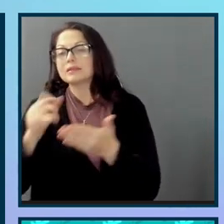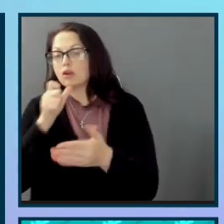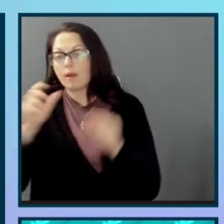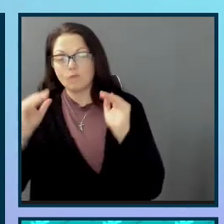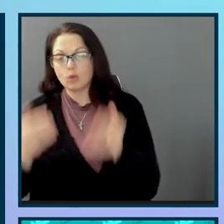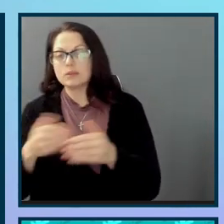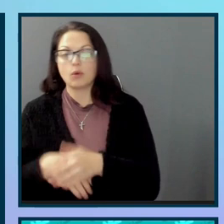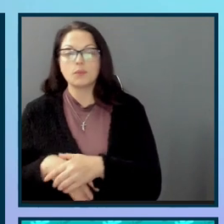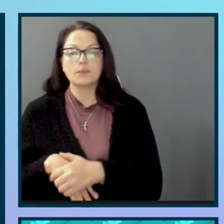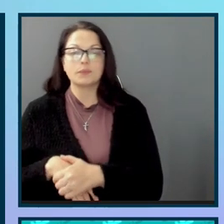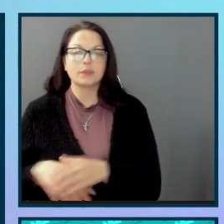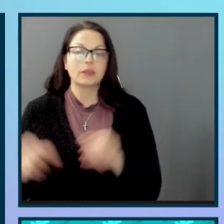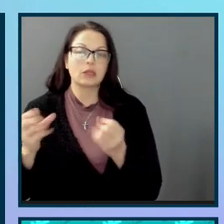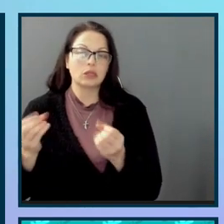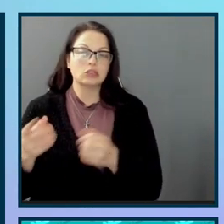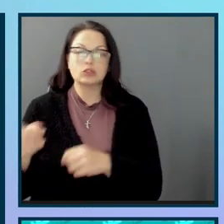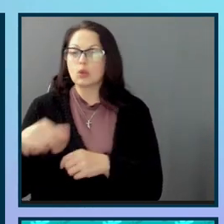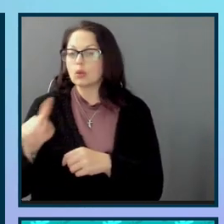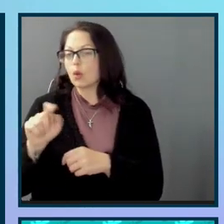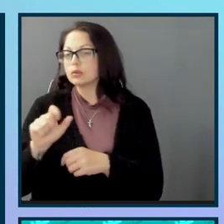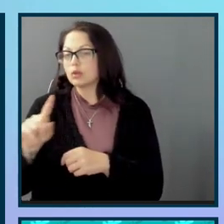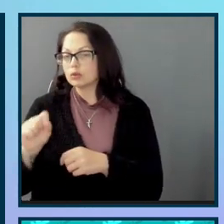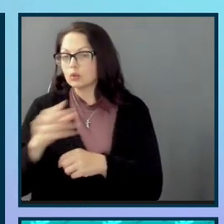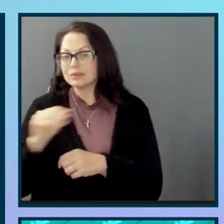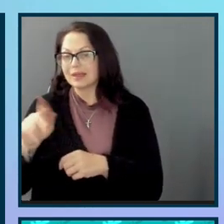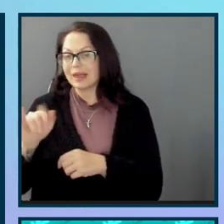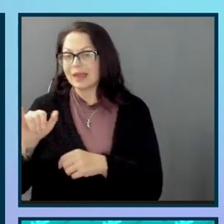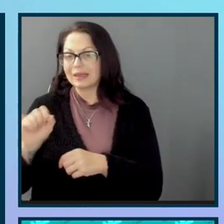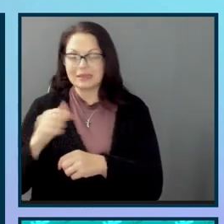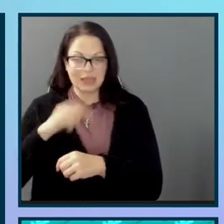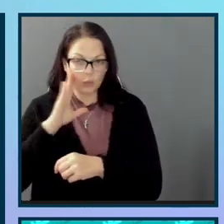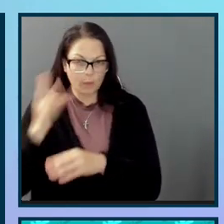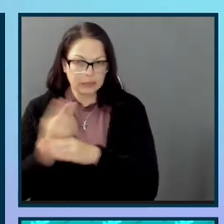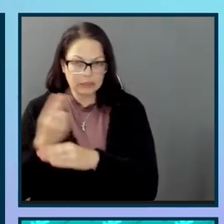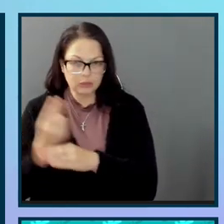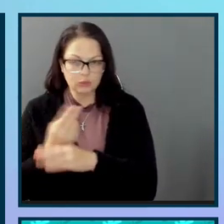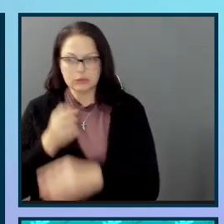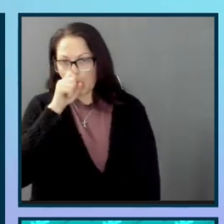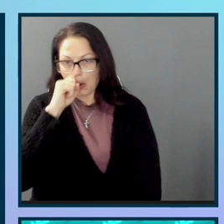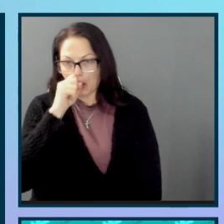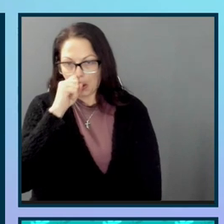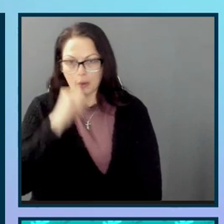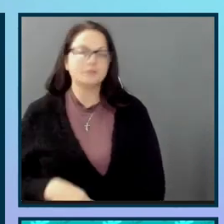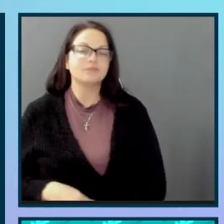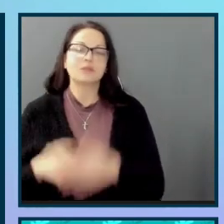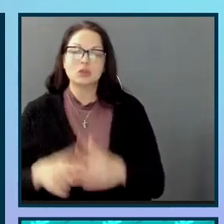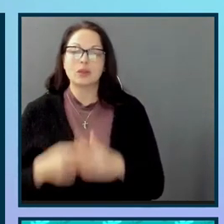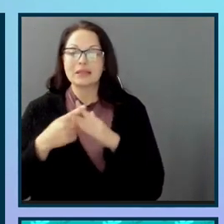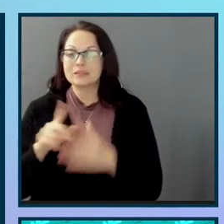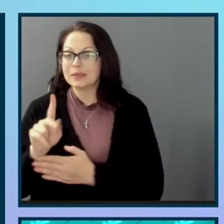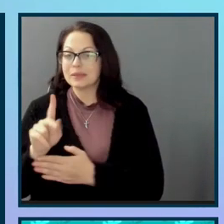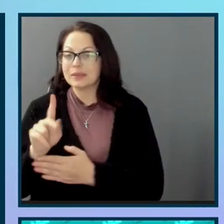So those are the tools and the keys that I'll be using. And let's start the demo.